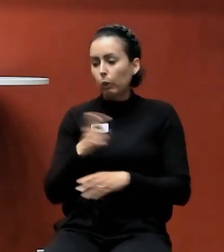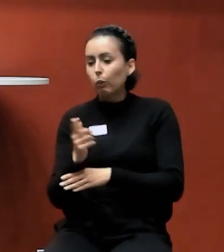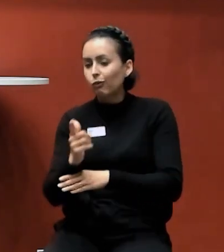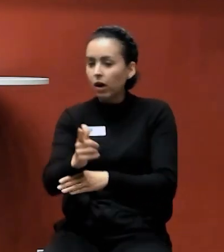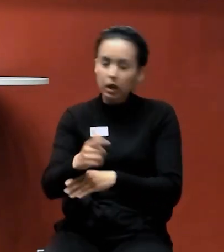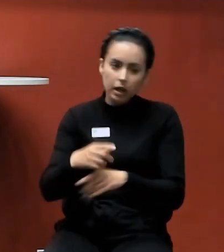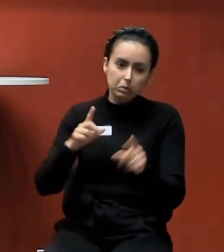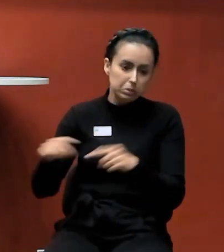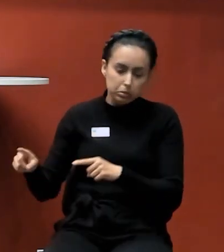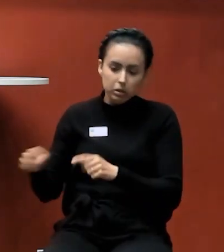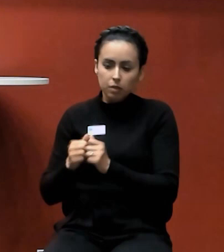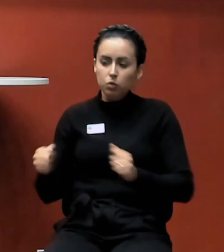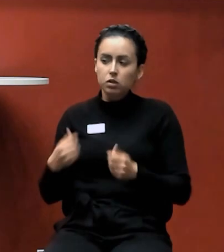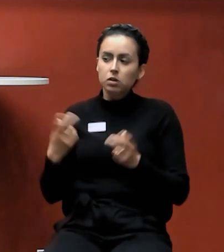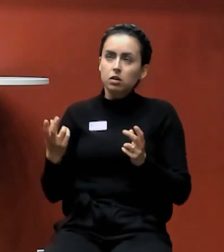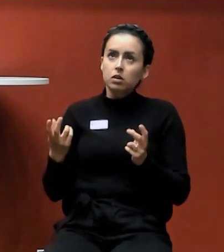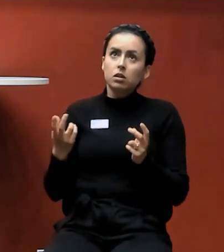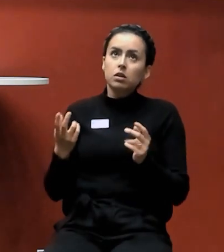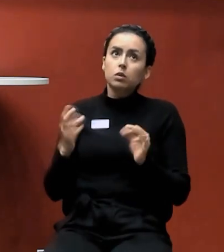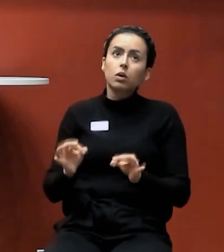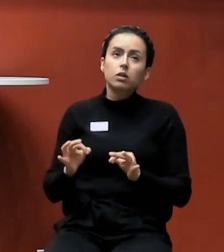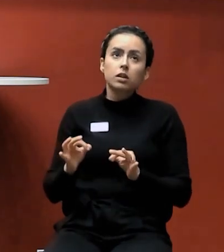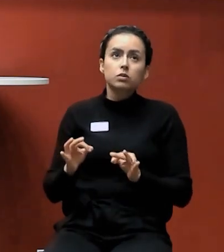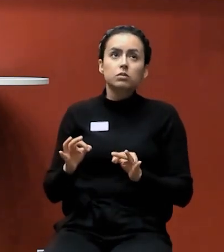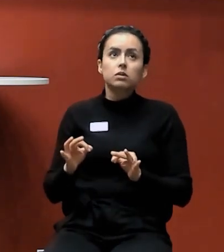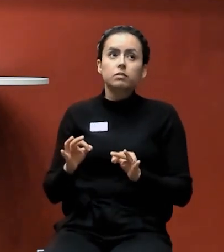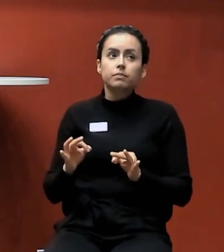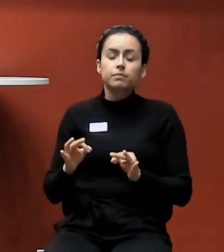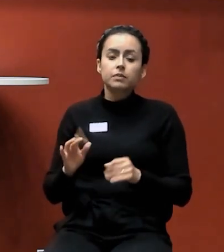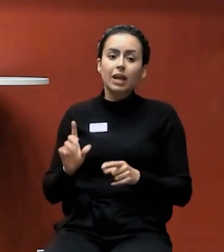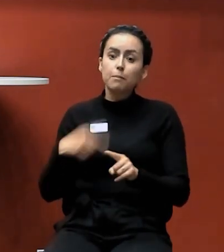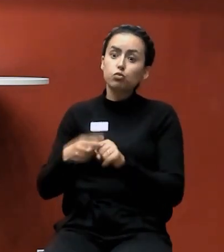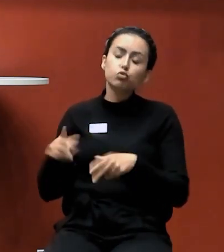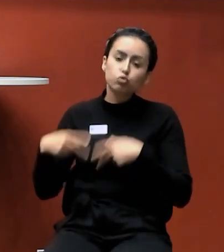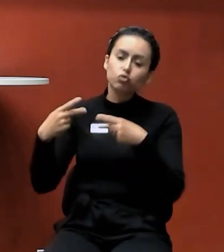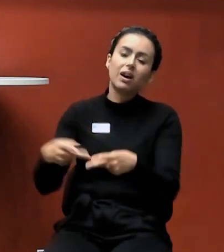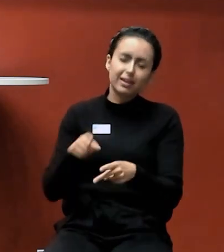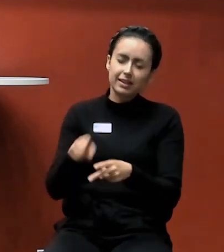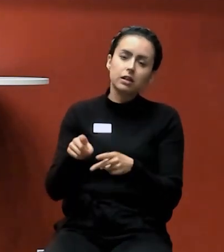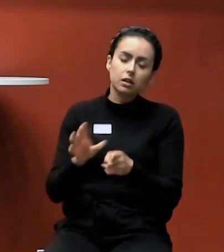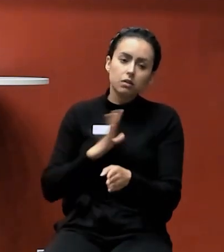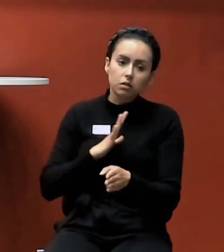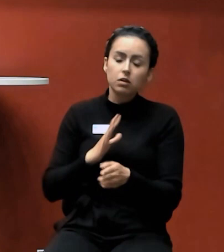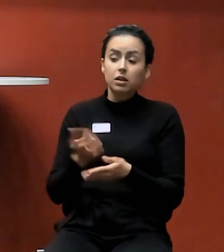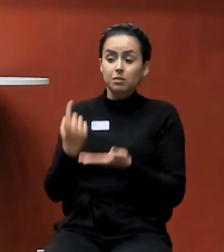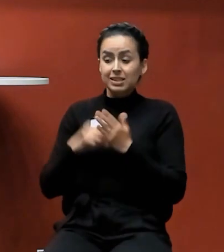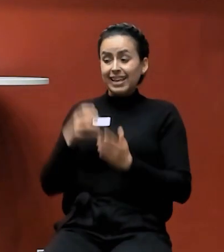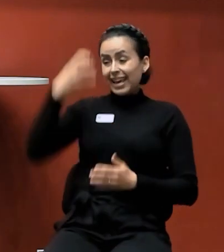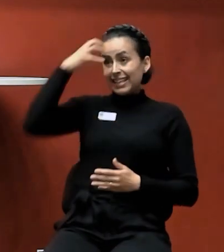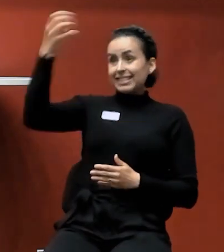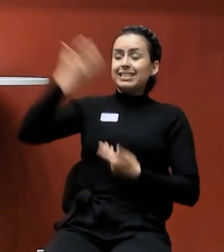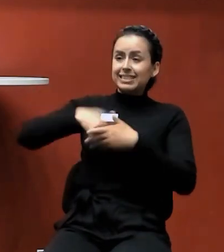sustainable is that for your own practices at the end of the day? And to that, I'm also excited like to see within Helsinki and